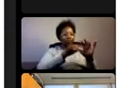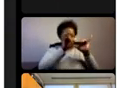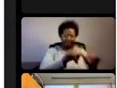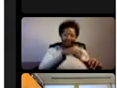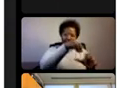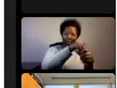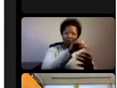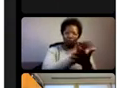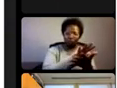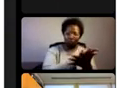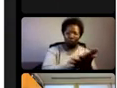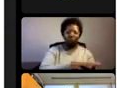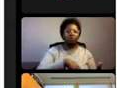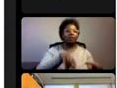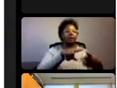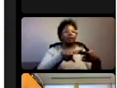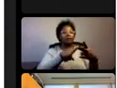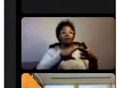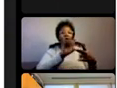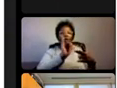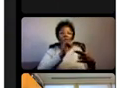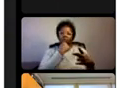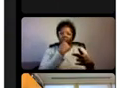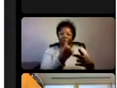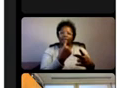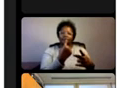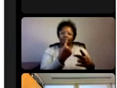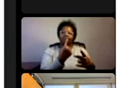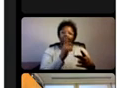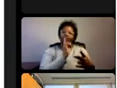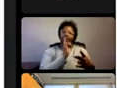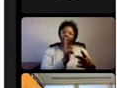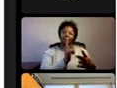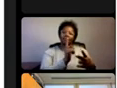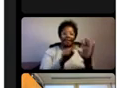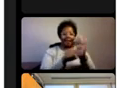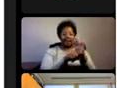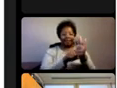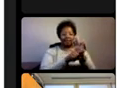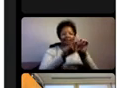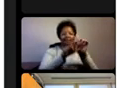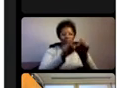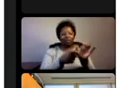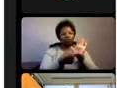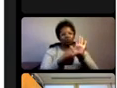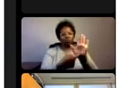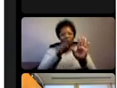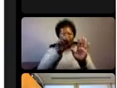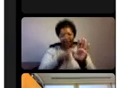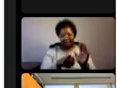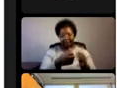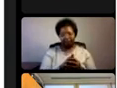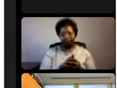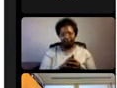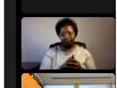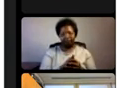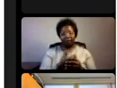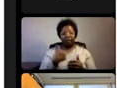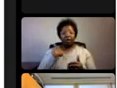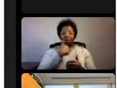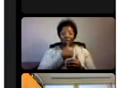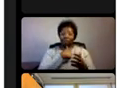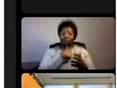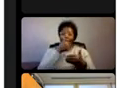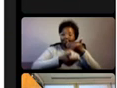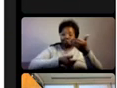every student returns with a negative test. And so, as we are moving forward with this approach to